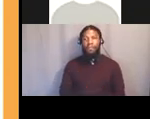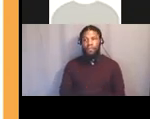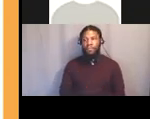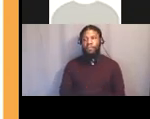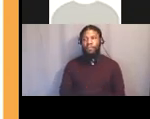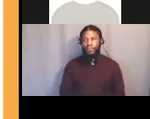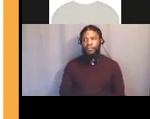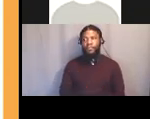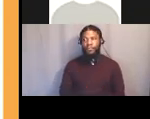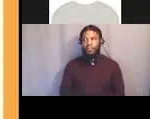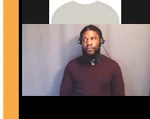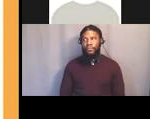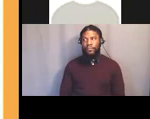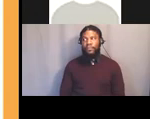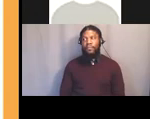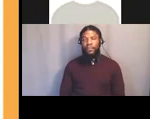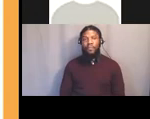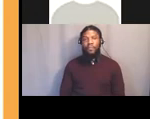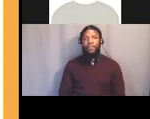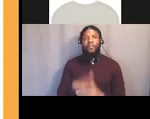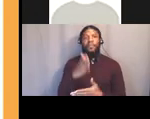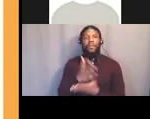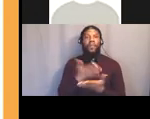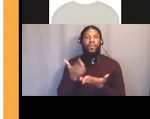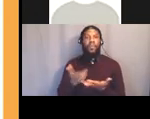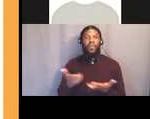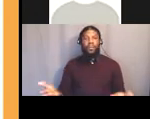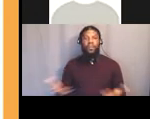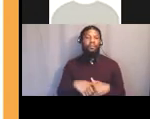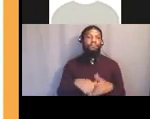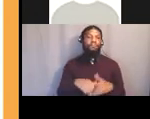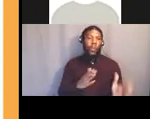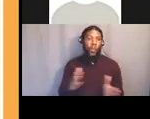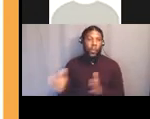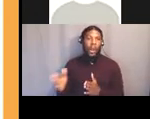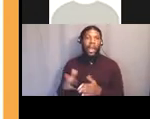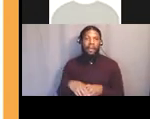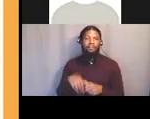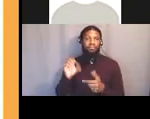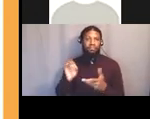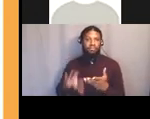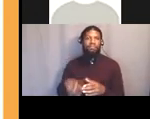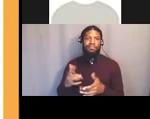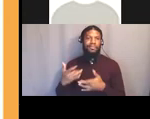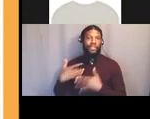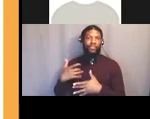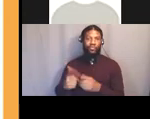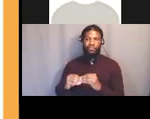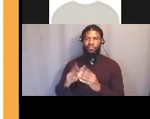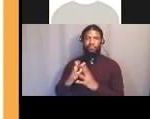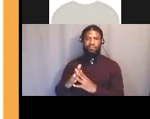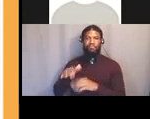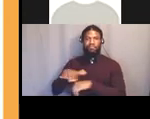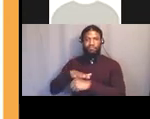and organizers and folks are New York sort of centric, but we also sort of encourage folks, if you